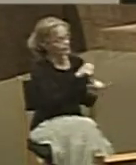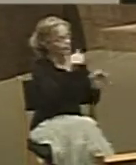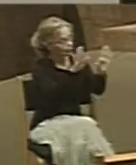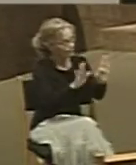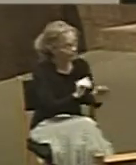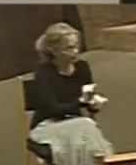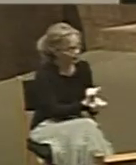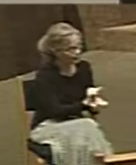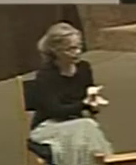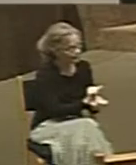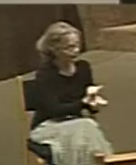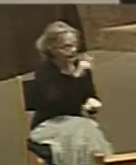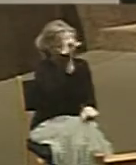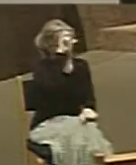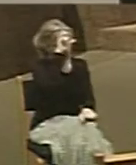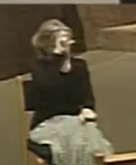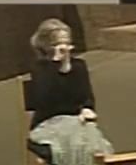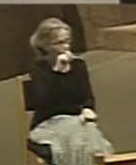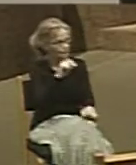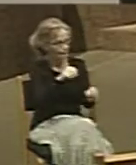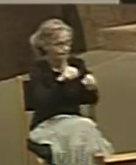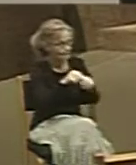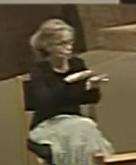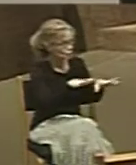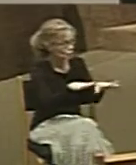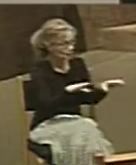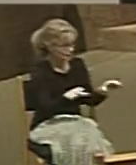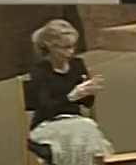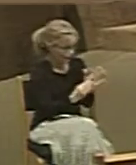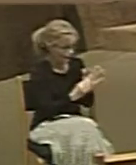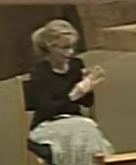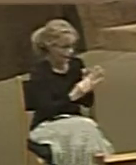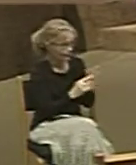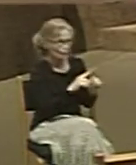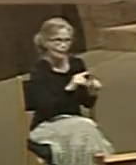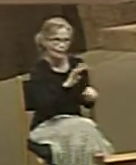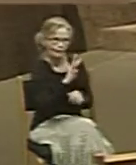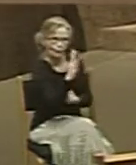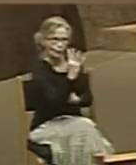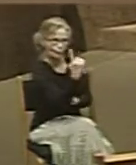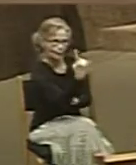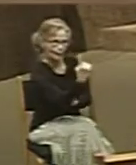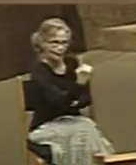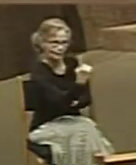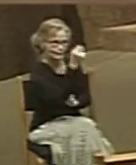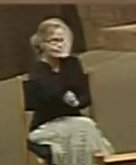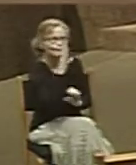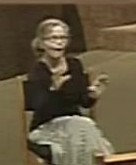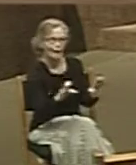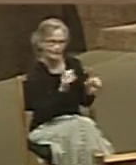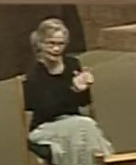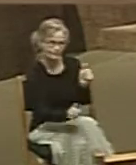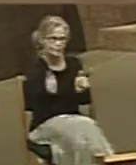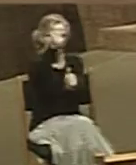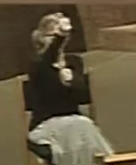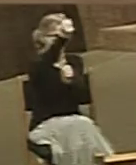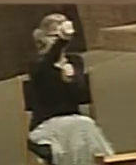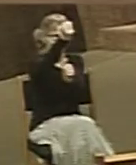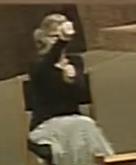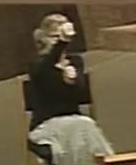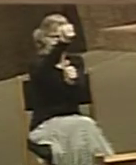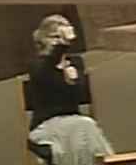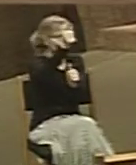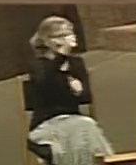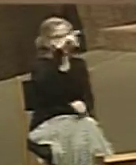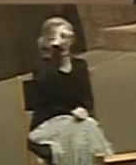miracle and they copy it. But then he did one they couldn't do, because God can do stuff nobody can do. And when people begin to see the works